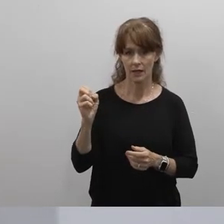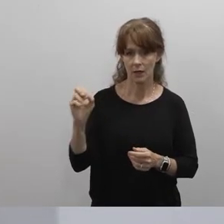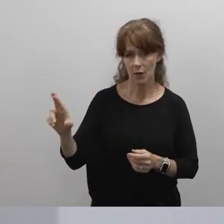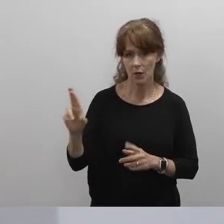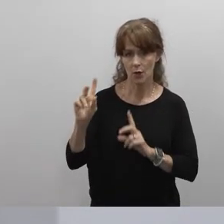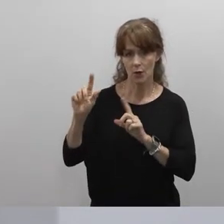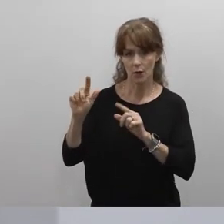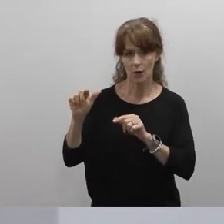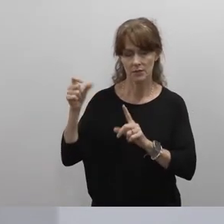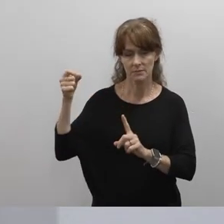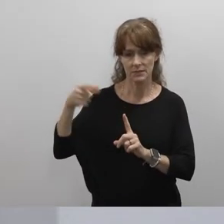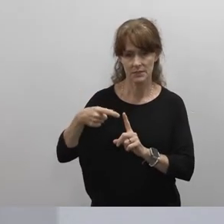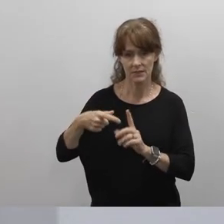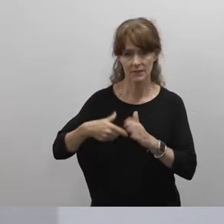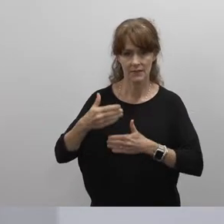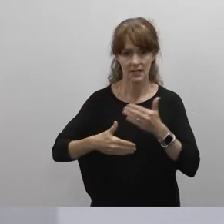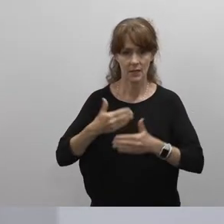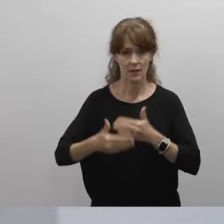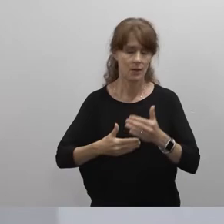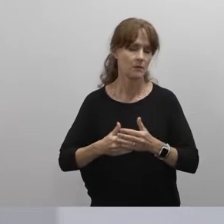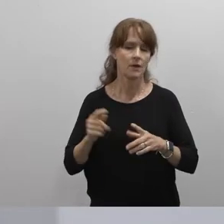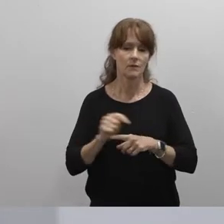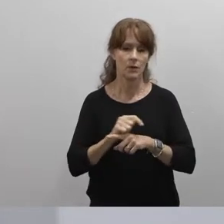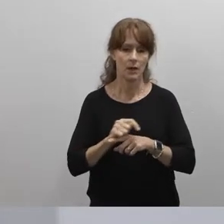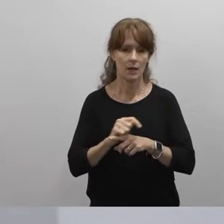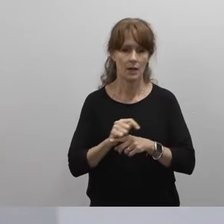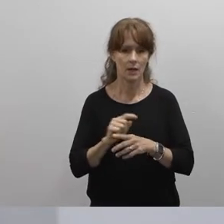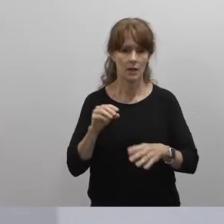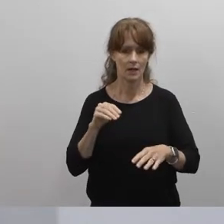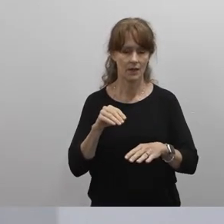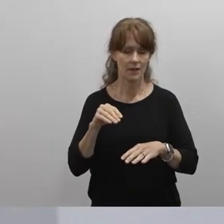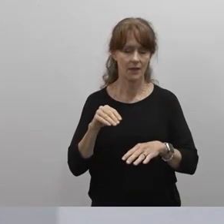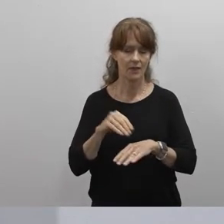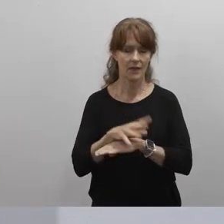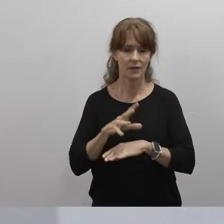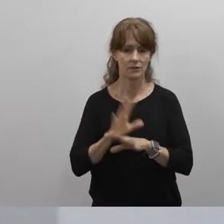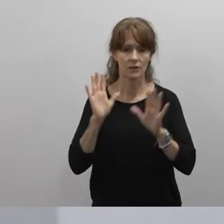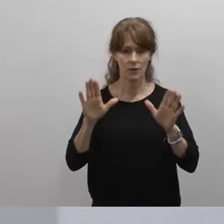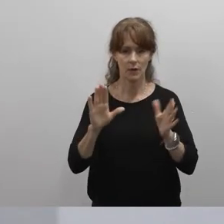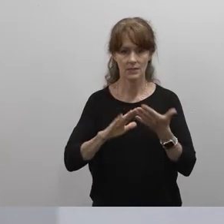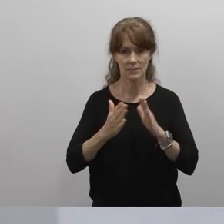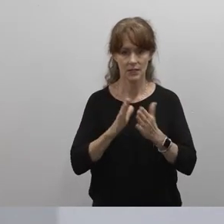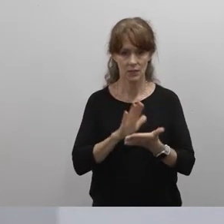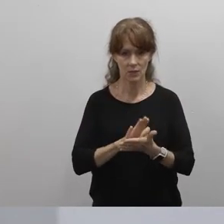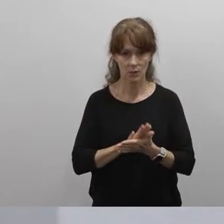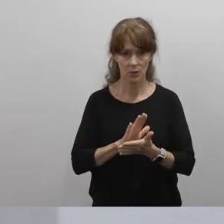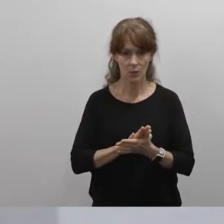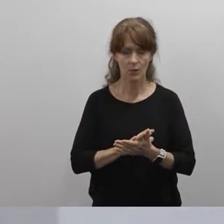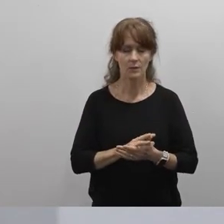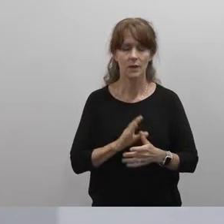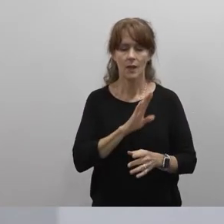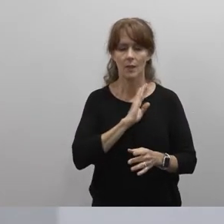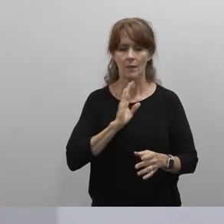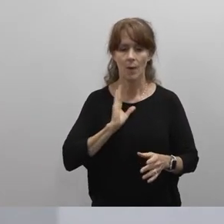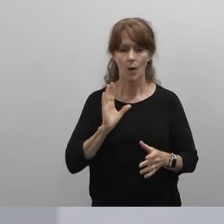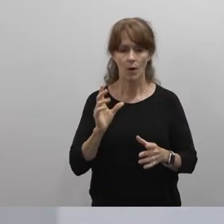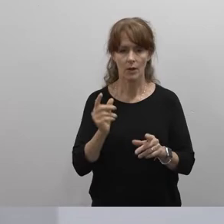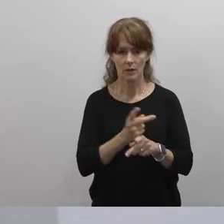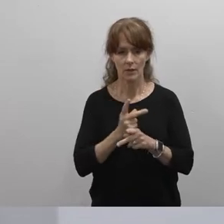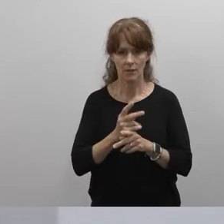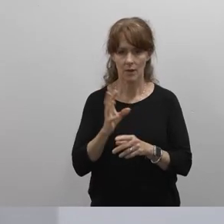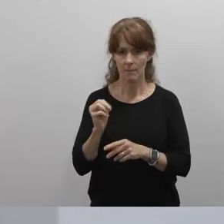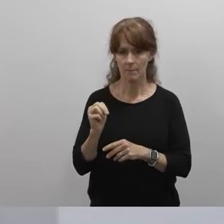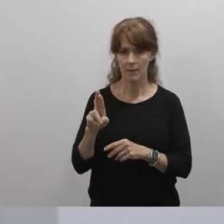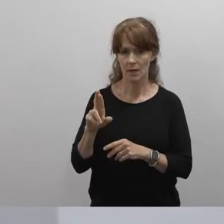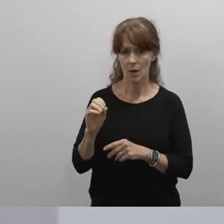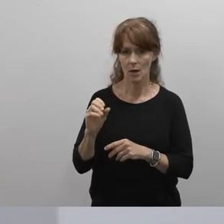a very specific series sequence of training with the Council of Great City Schools on student outcome focused board governance. Mr. Otto